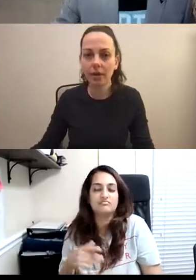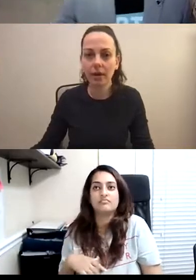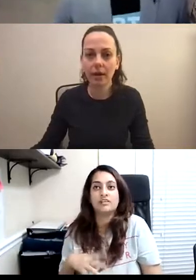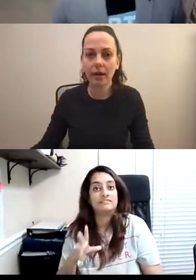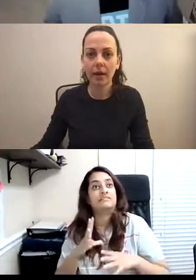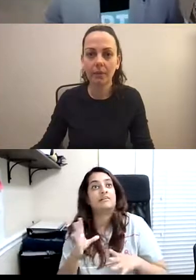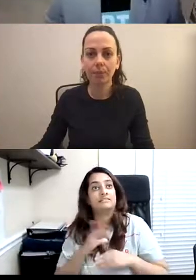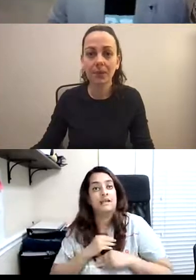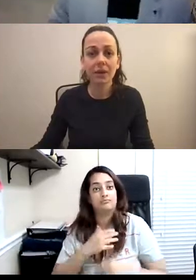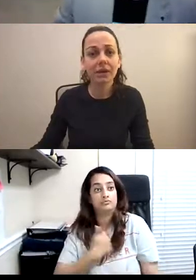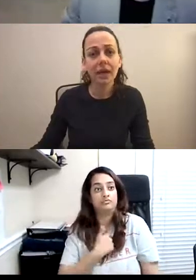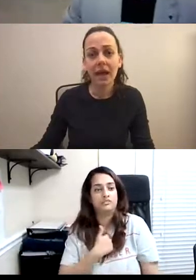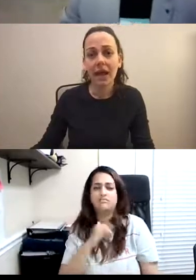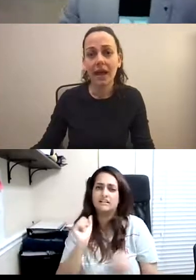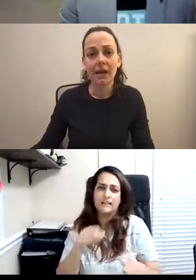people.